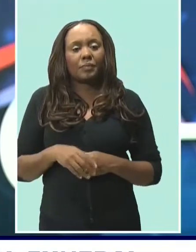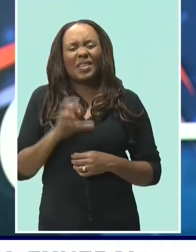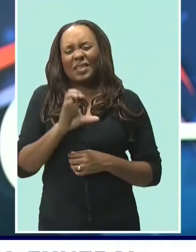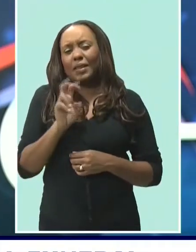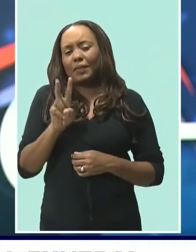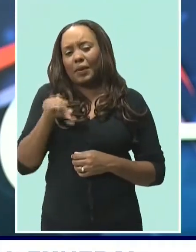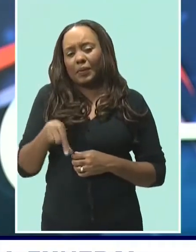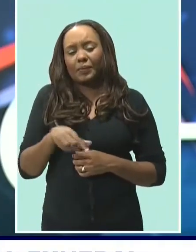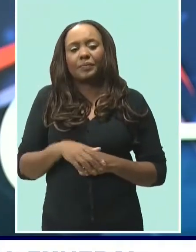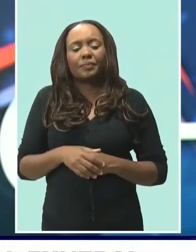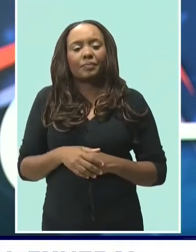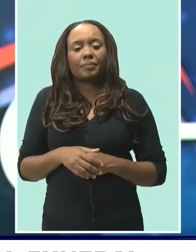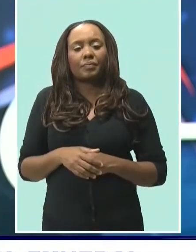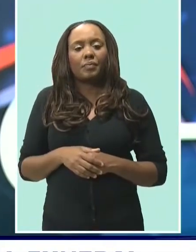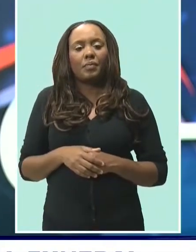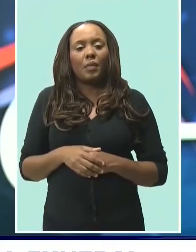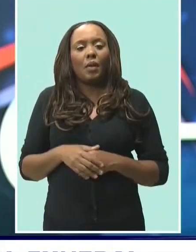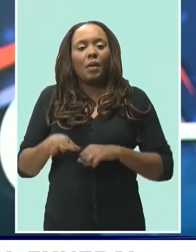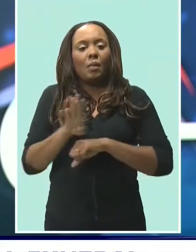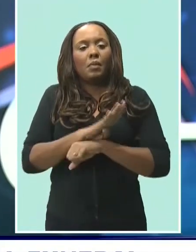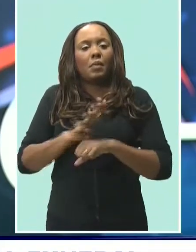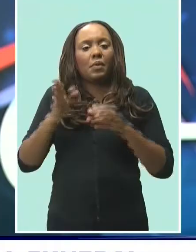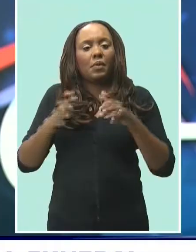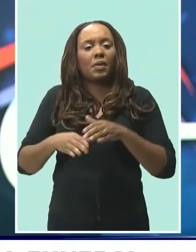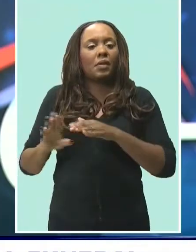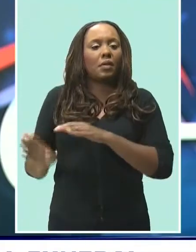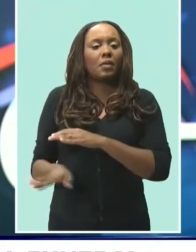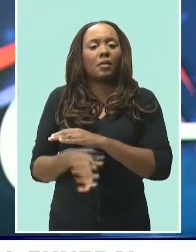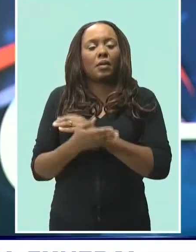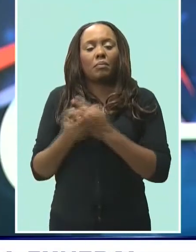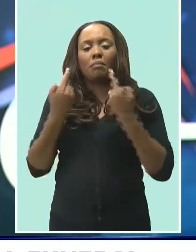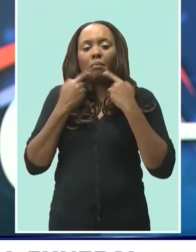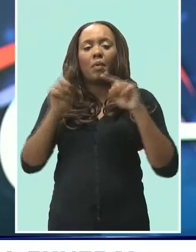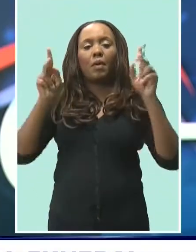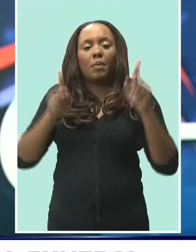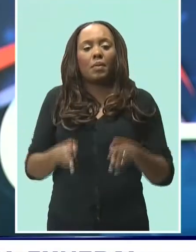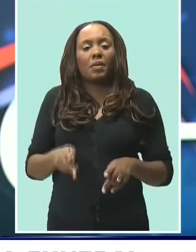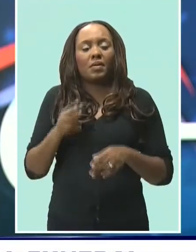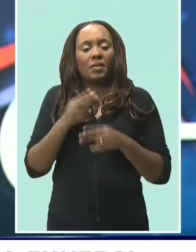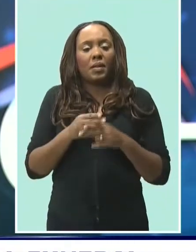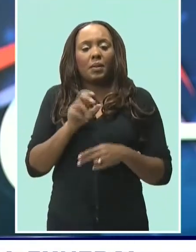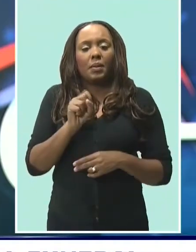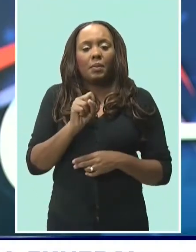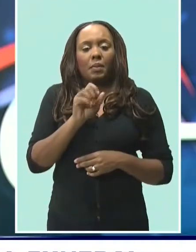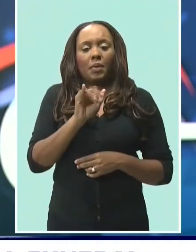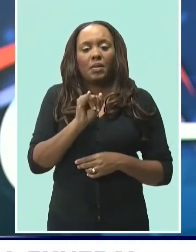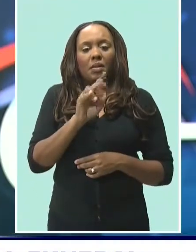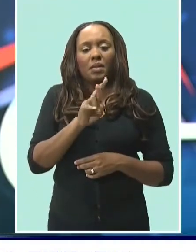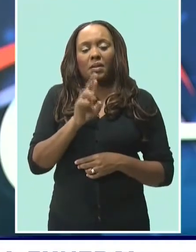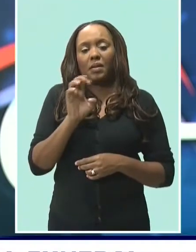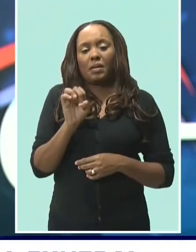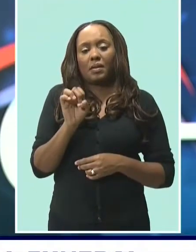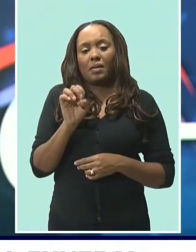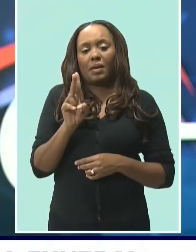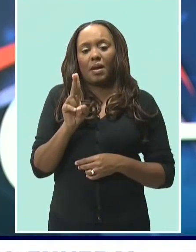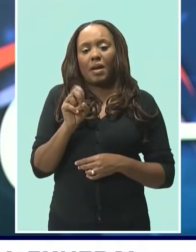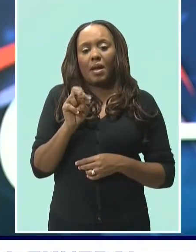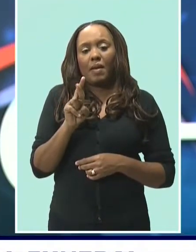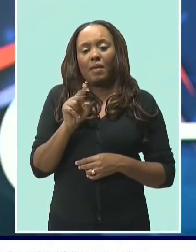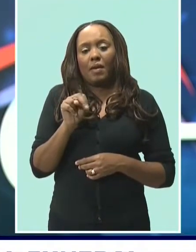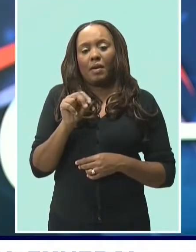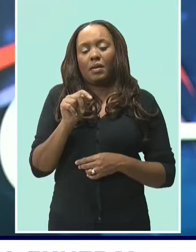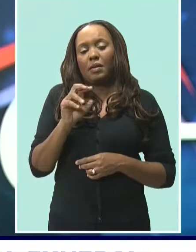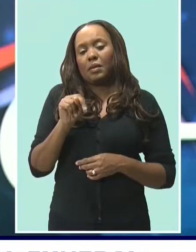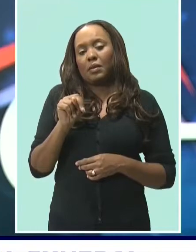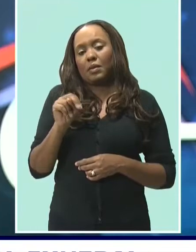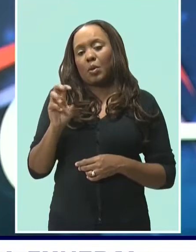Barbadian cricketing legend Sir Everton Weekes is to be accorded an official funeral. This was revealed this afternoon by Minister